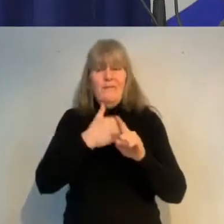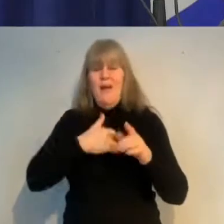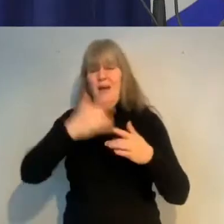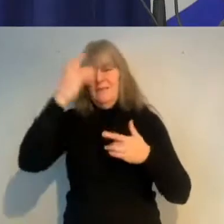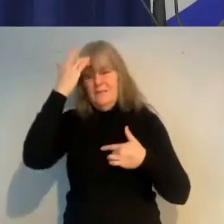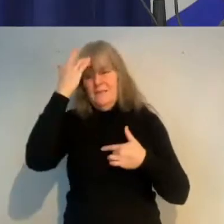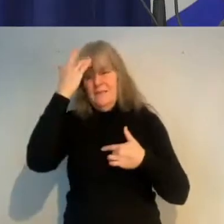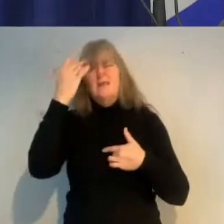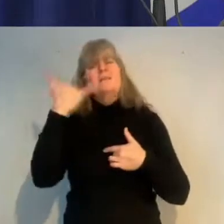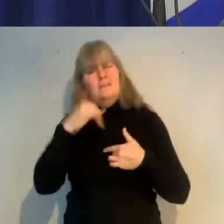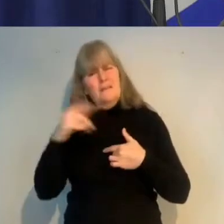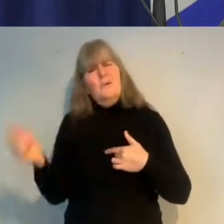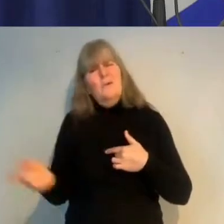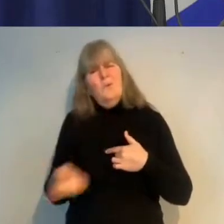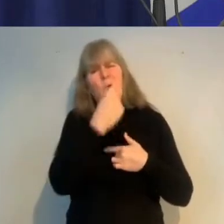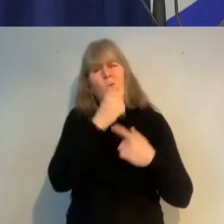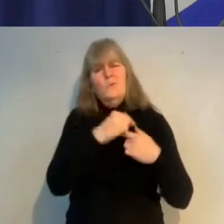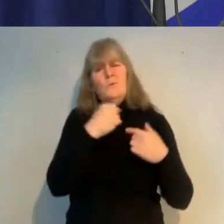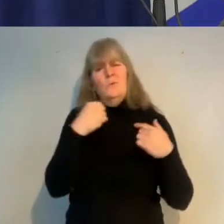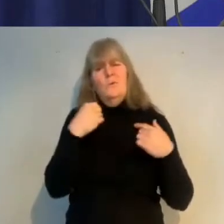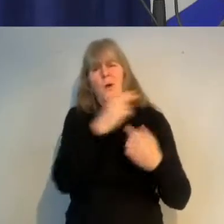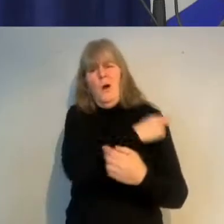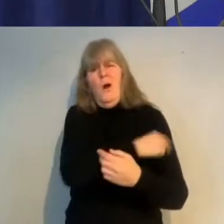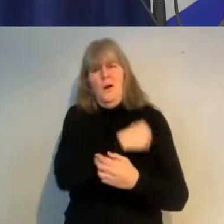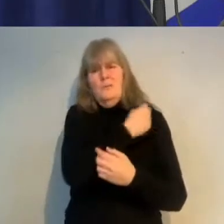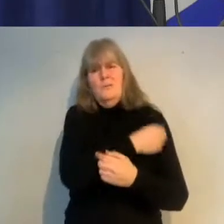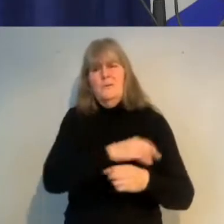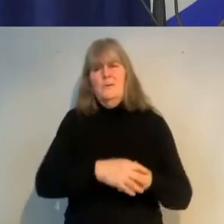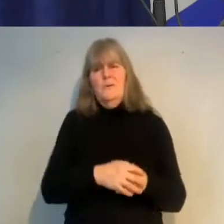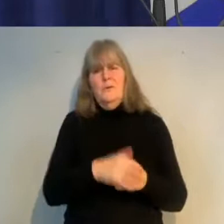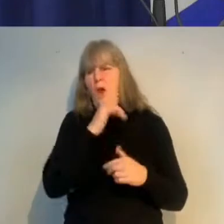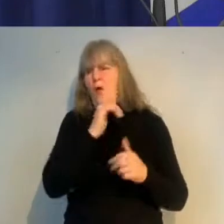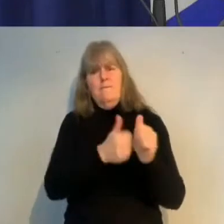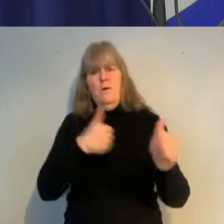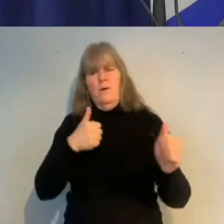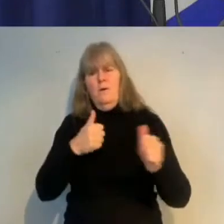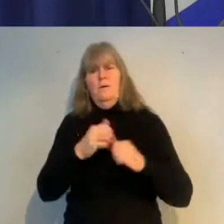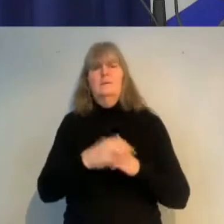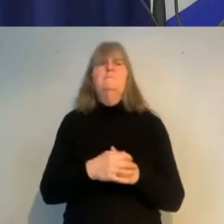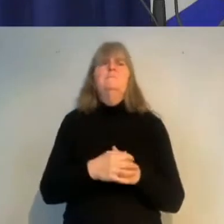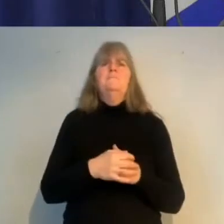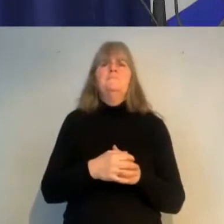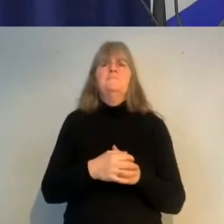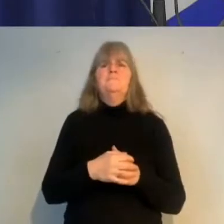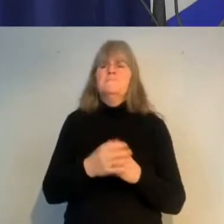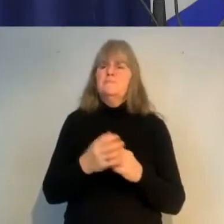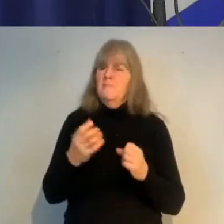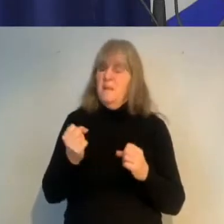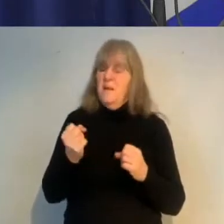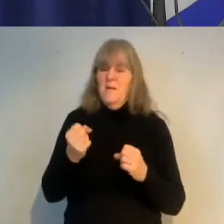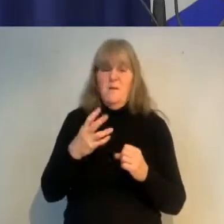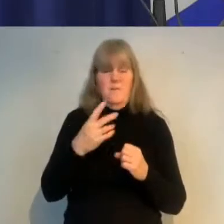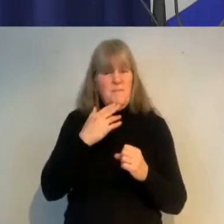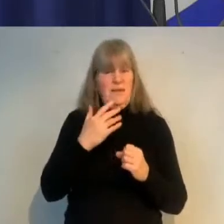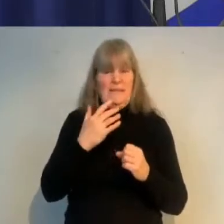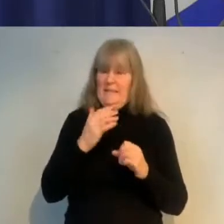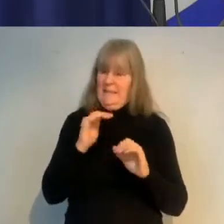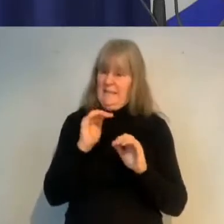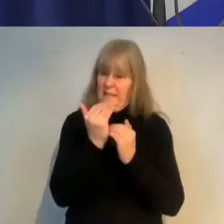to the hospital for care. It really won't take much, however, to overburden the system. It's